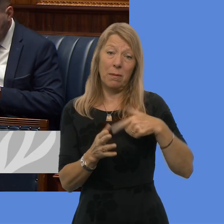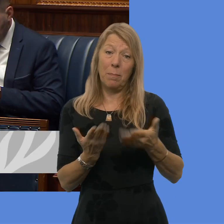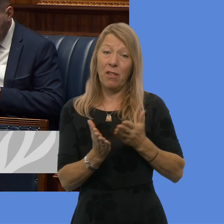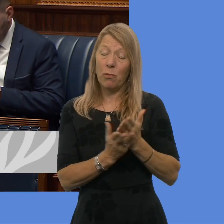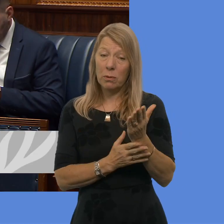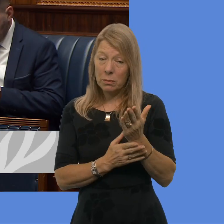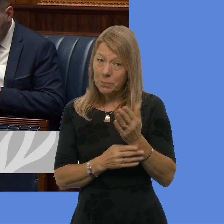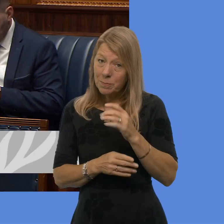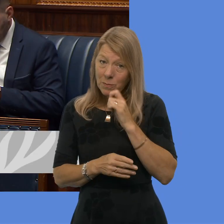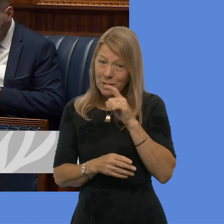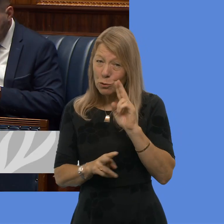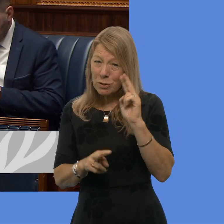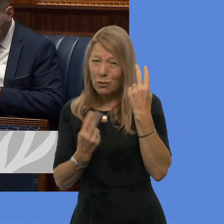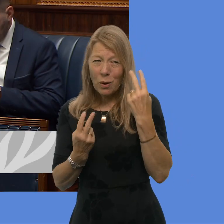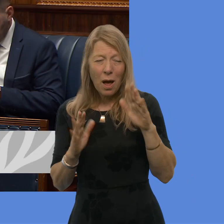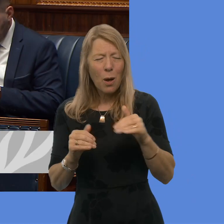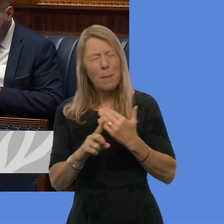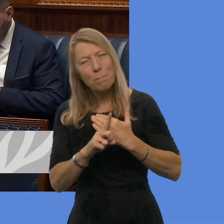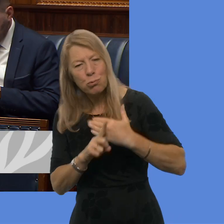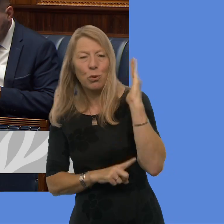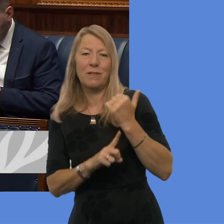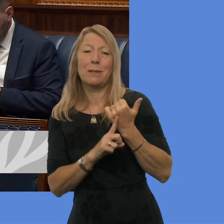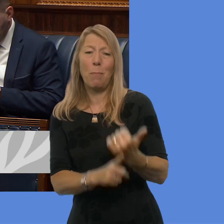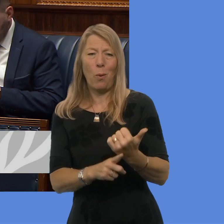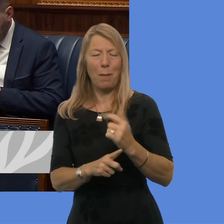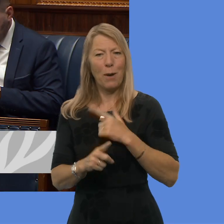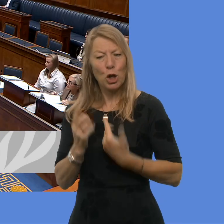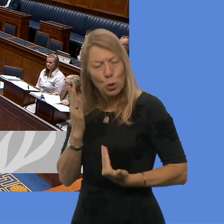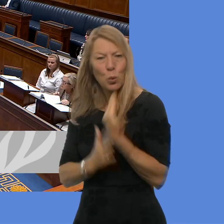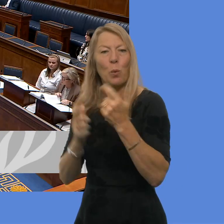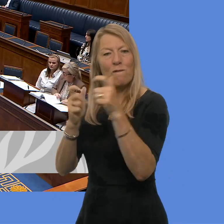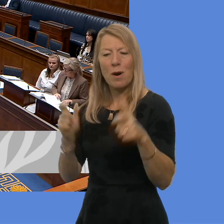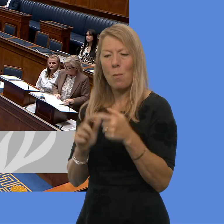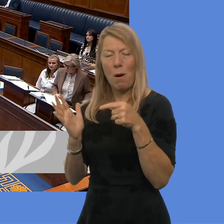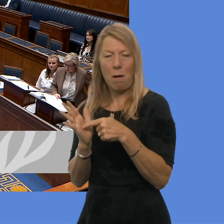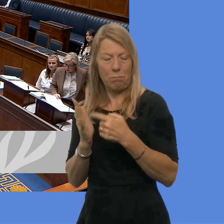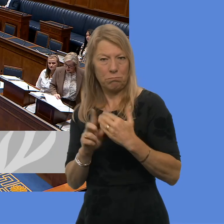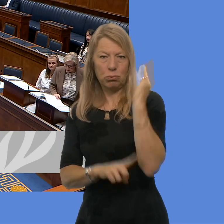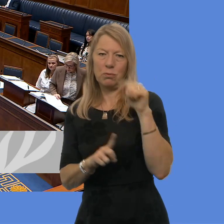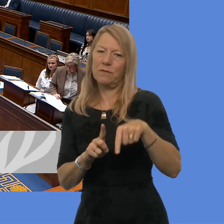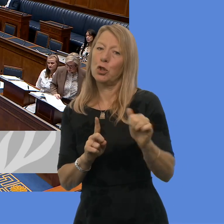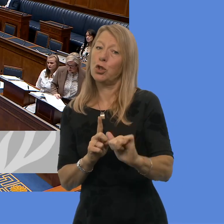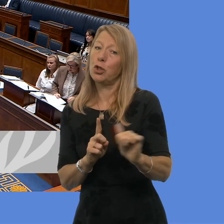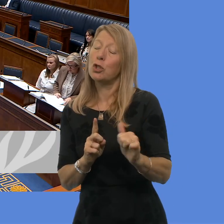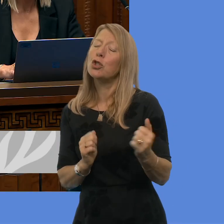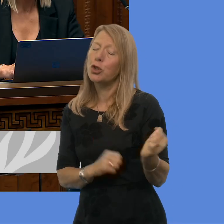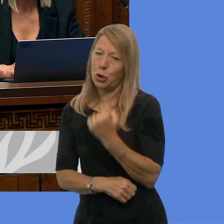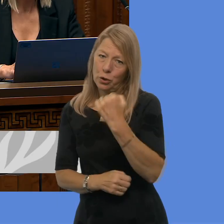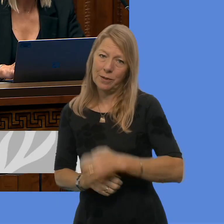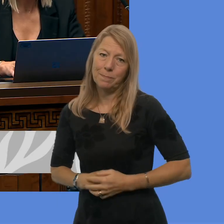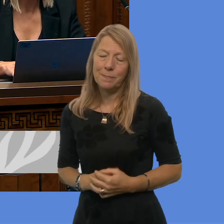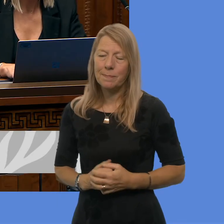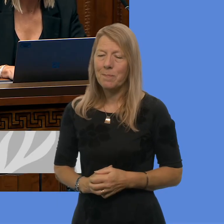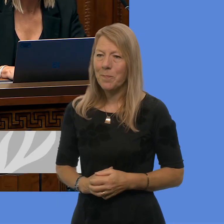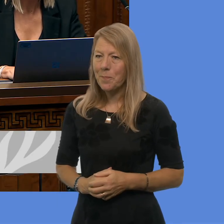with a view to better supporting victims and survivors under these new policy framework? Thank you. Minister. As the member said,